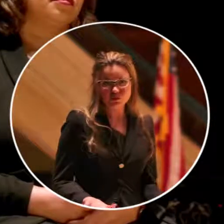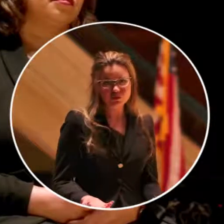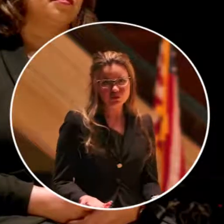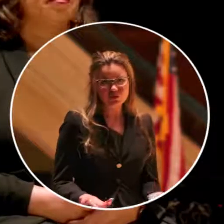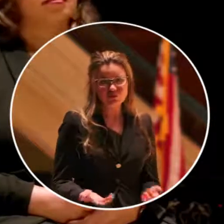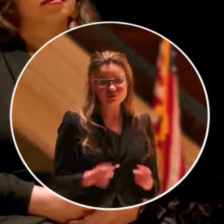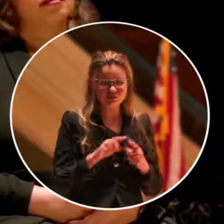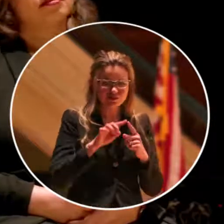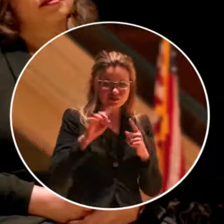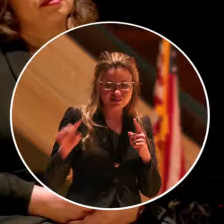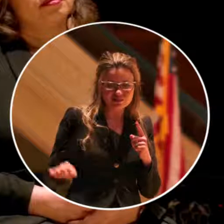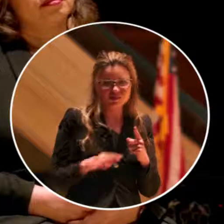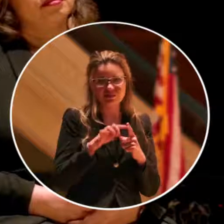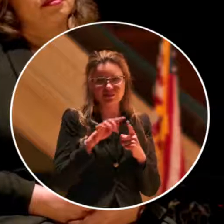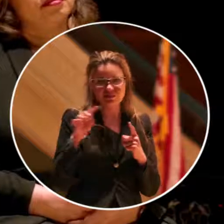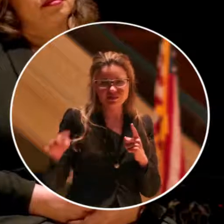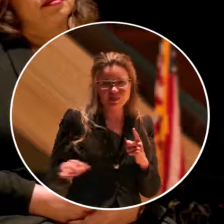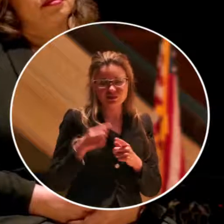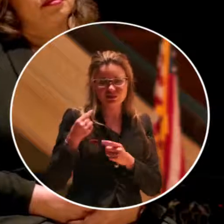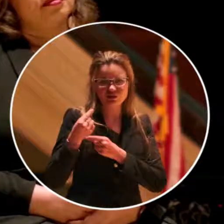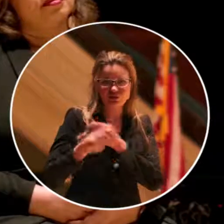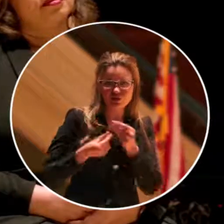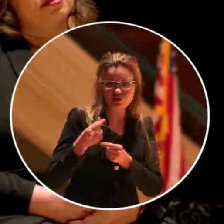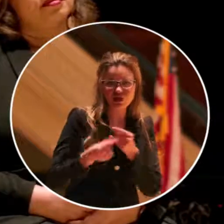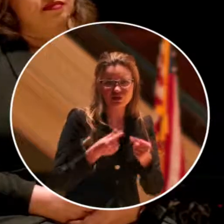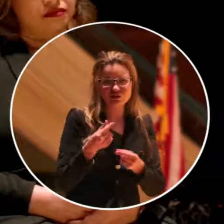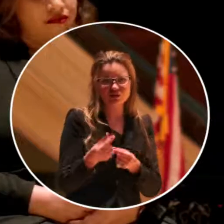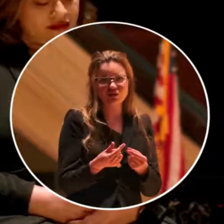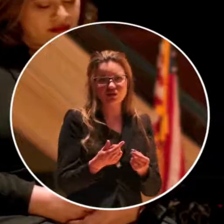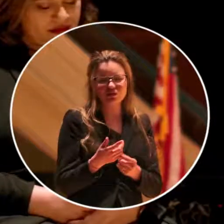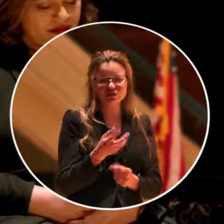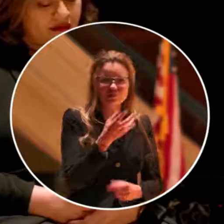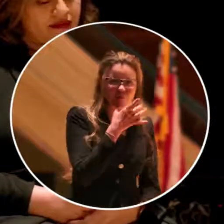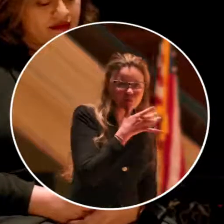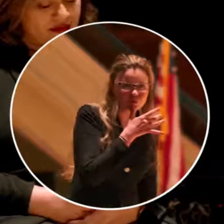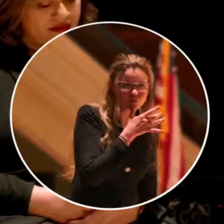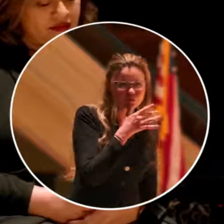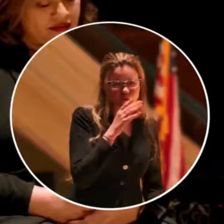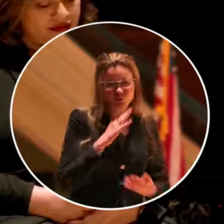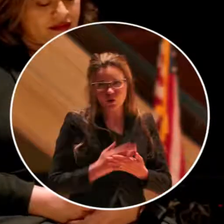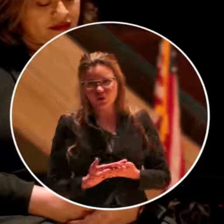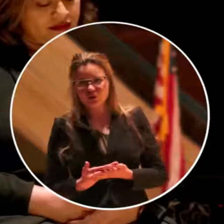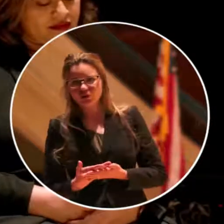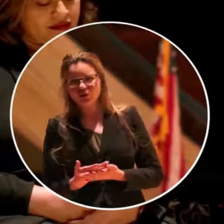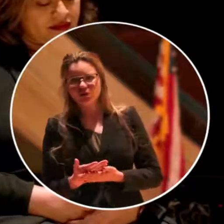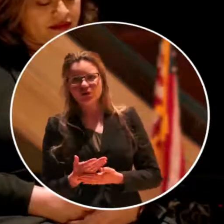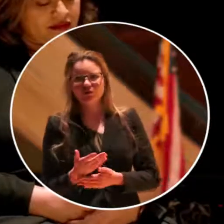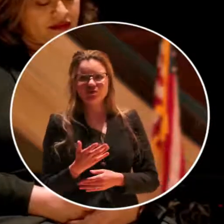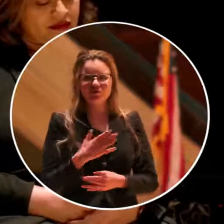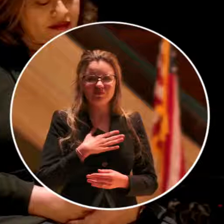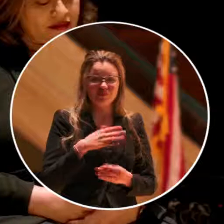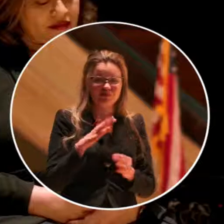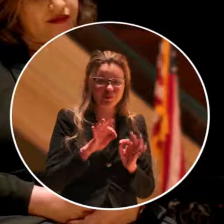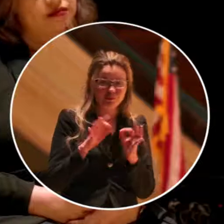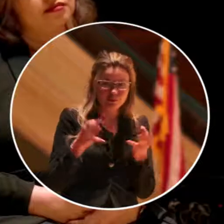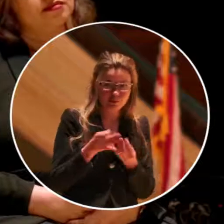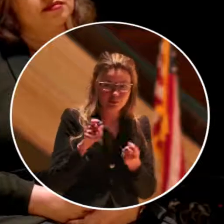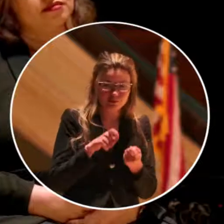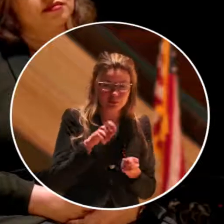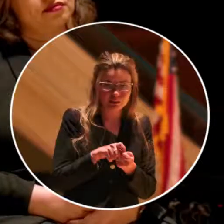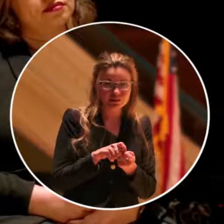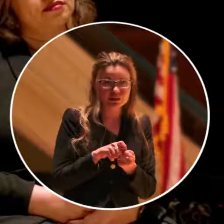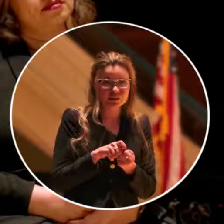There's a vicious cycle through generations of mothers and daughters in my family having the